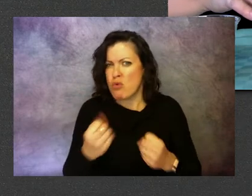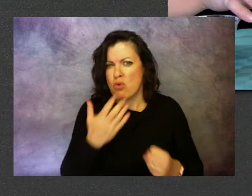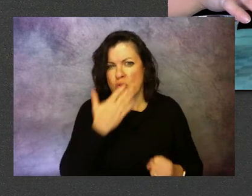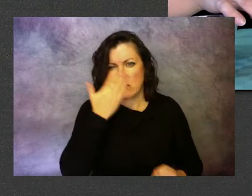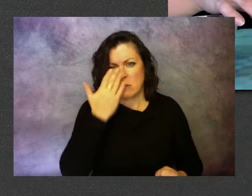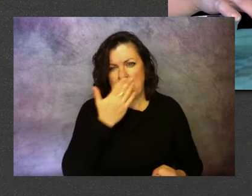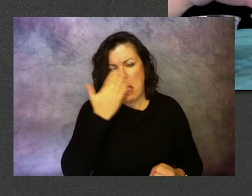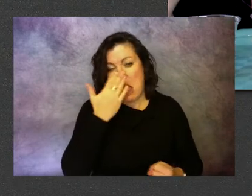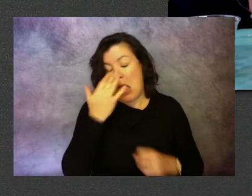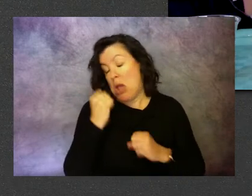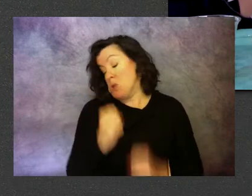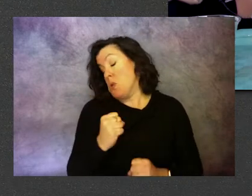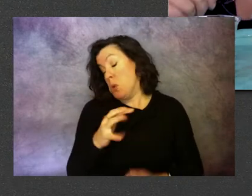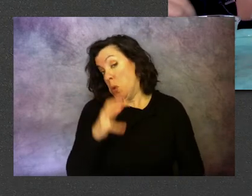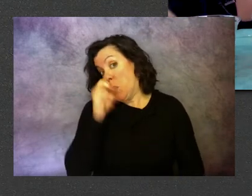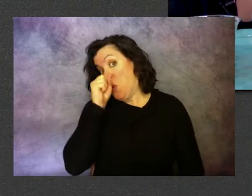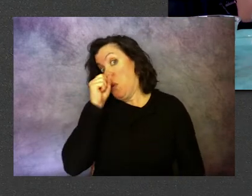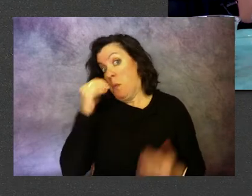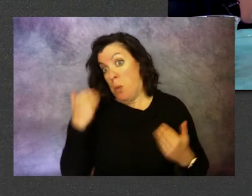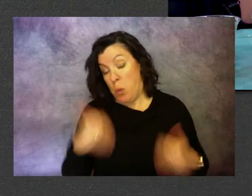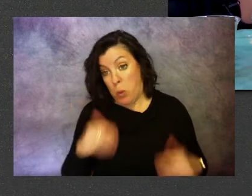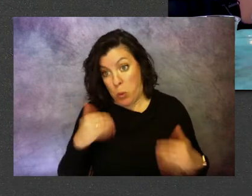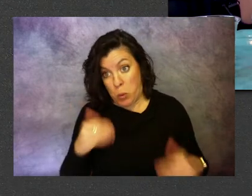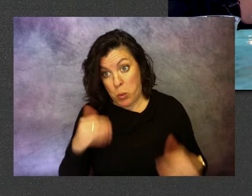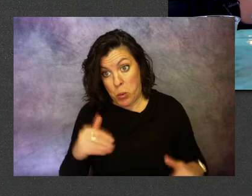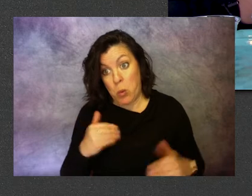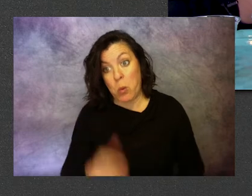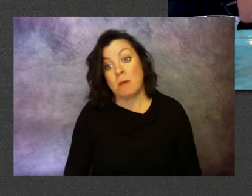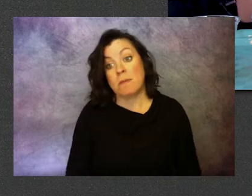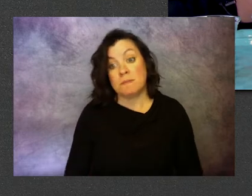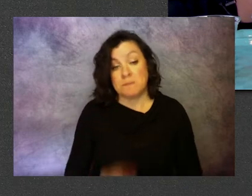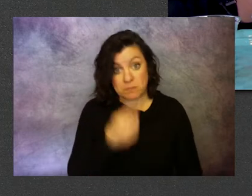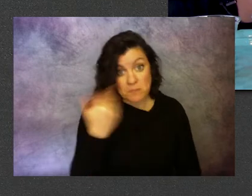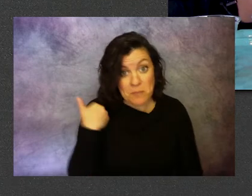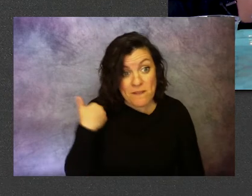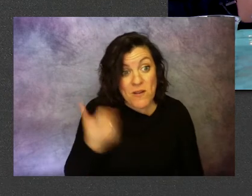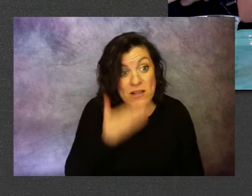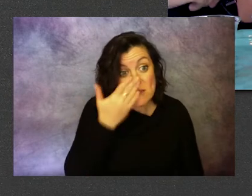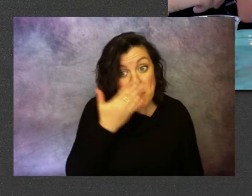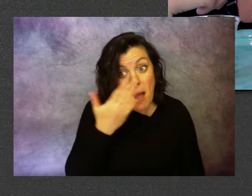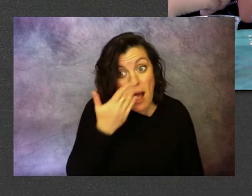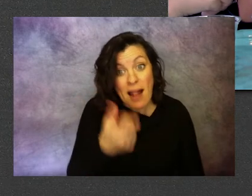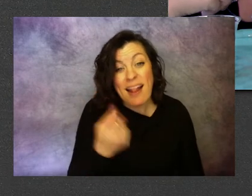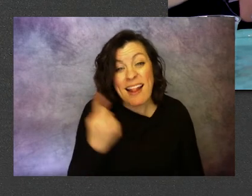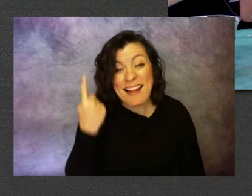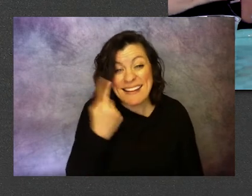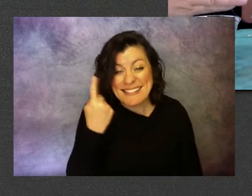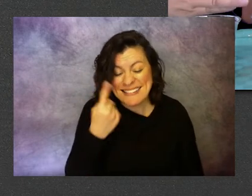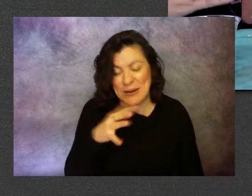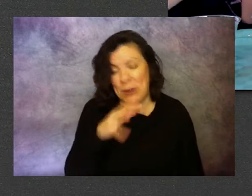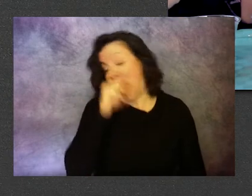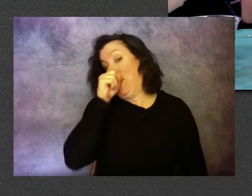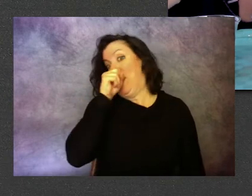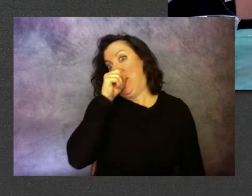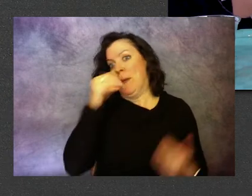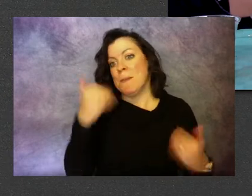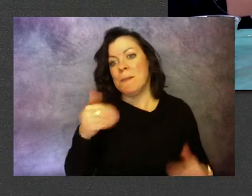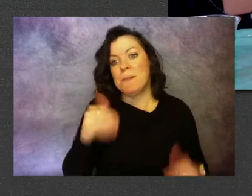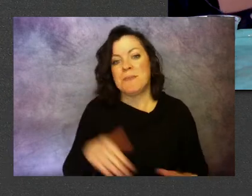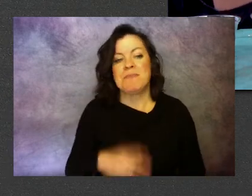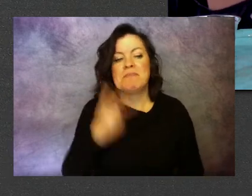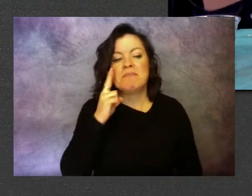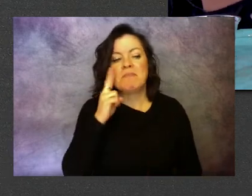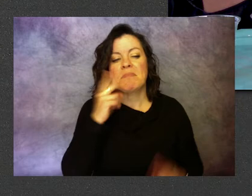smells pretty strong. Have you ever smelled vinegar before? I'm kind of wondering what's happening with this